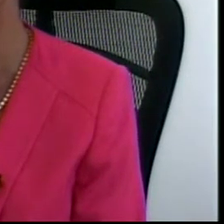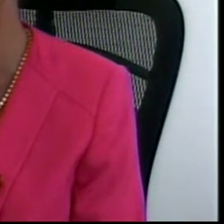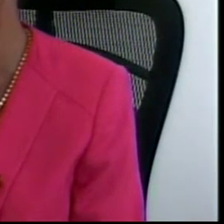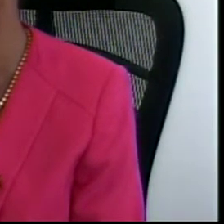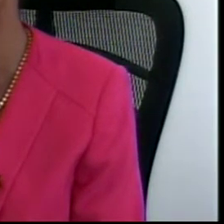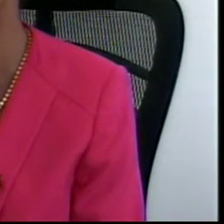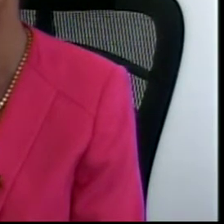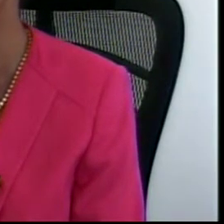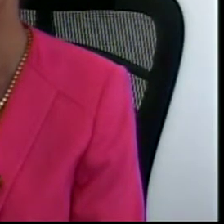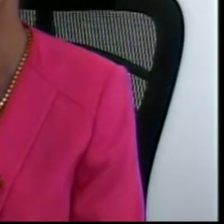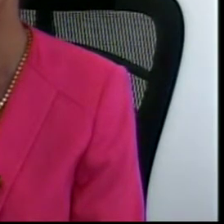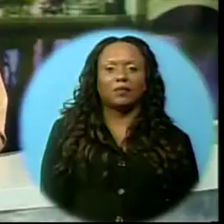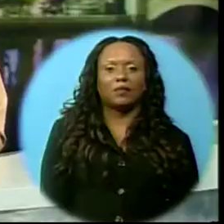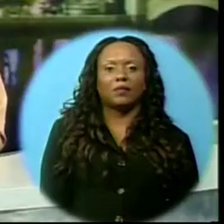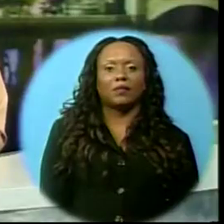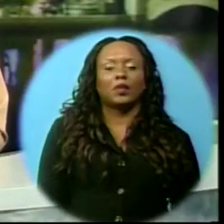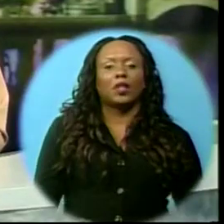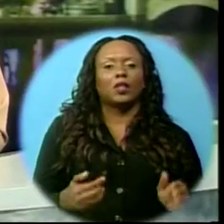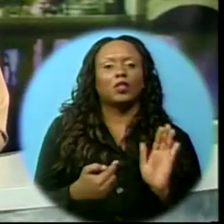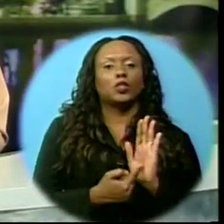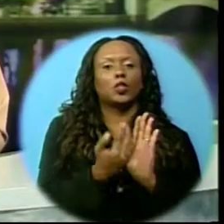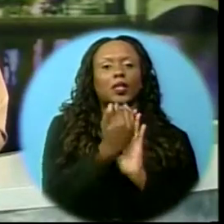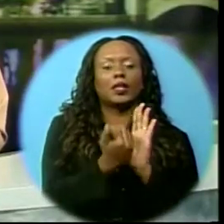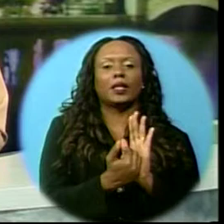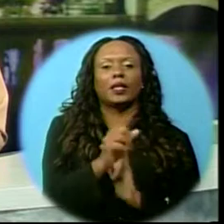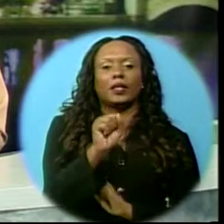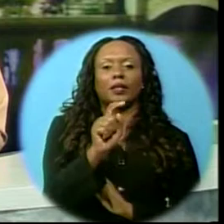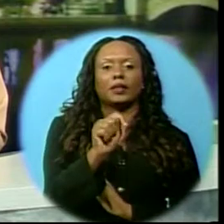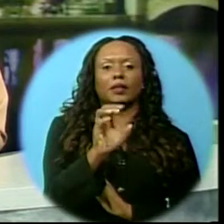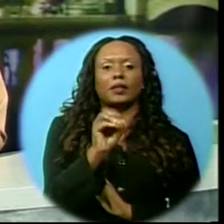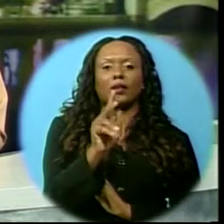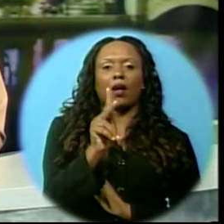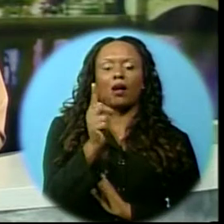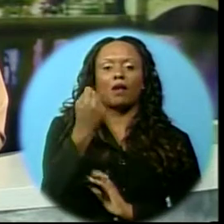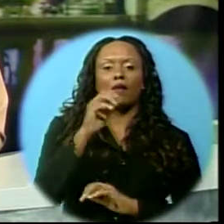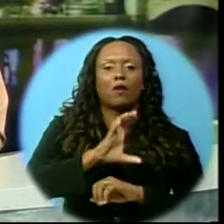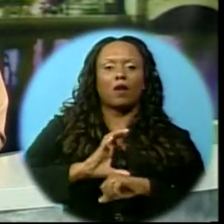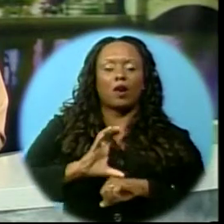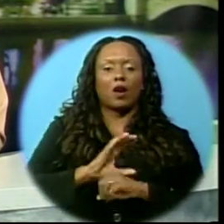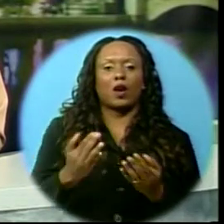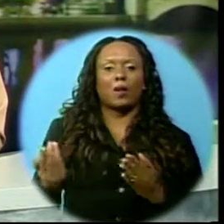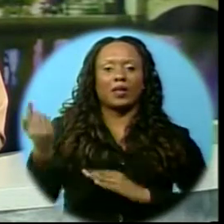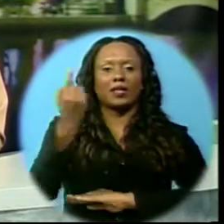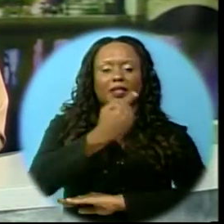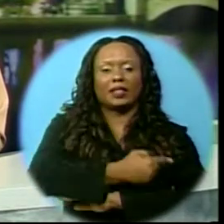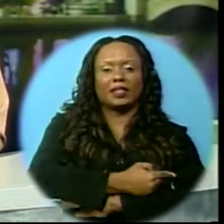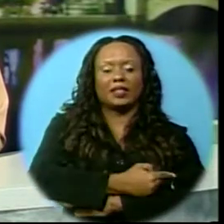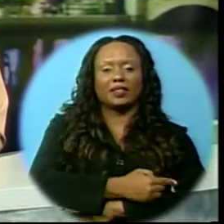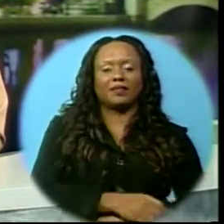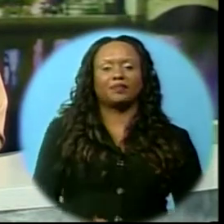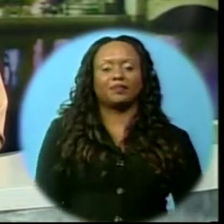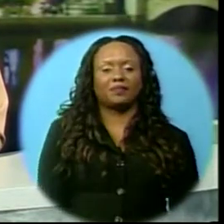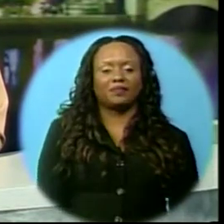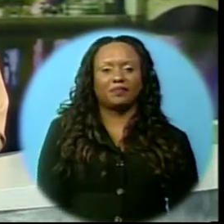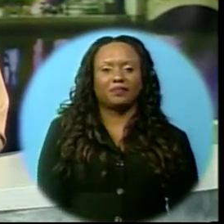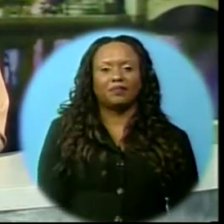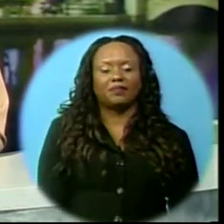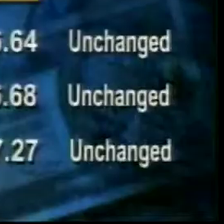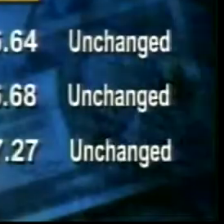main issues that we encounter. Here is a look now at a summary of selected stock exchanges in the region.